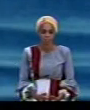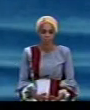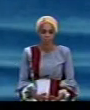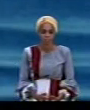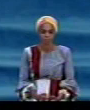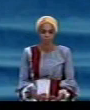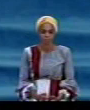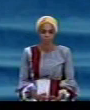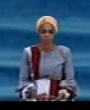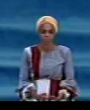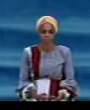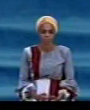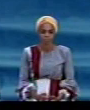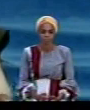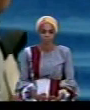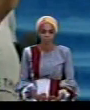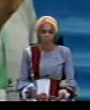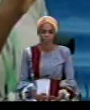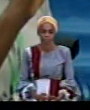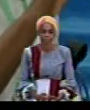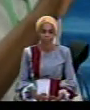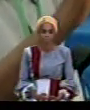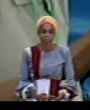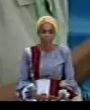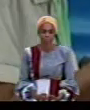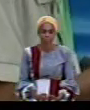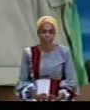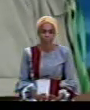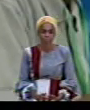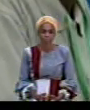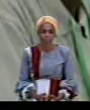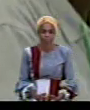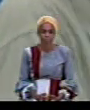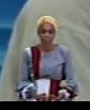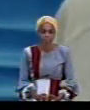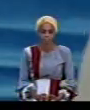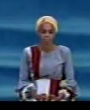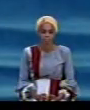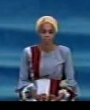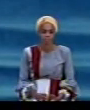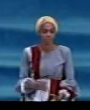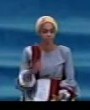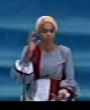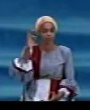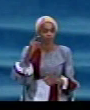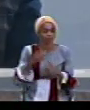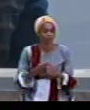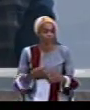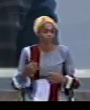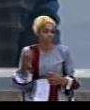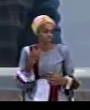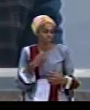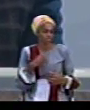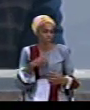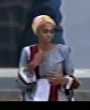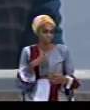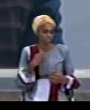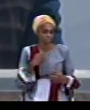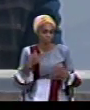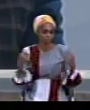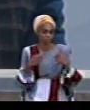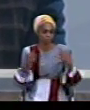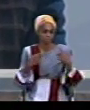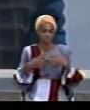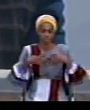yen o ti pare o si ti lo ni oruko Jesu. 6 months chest pain healed by the